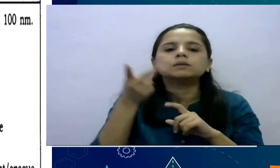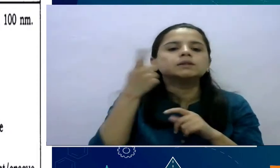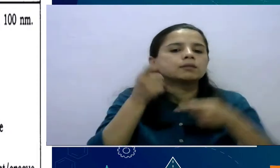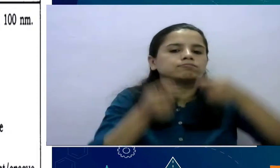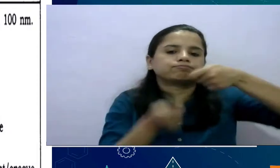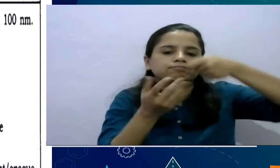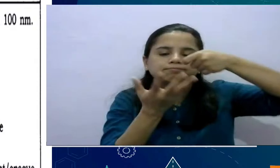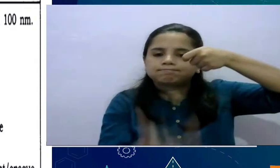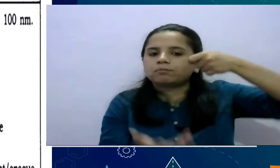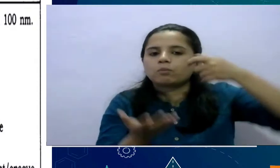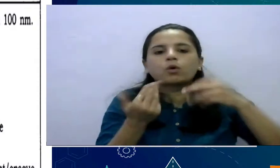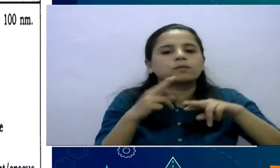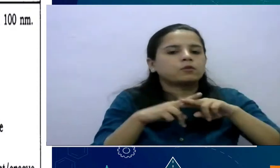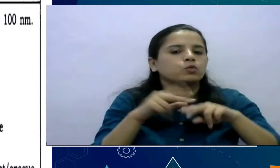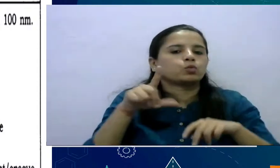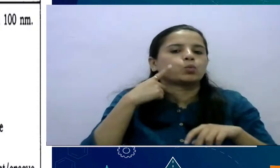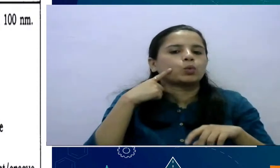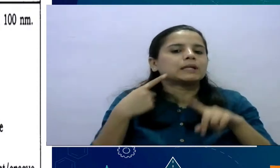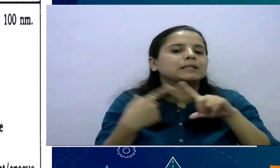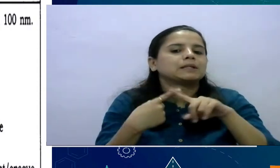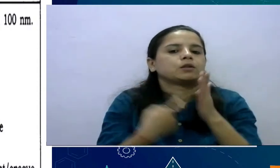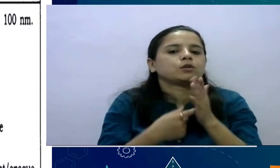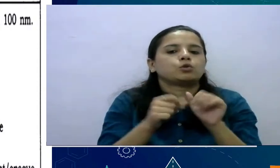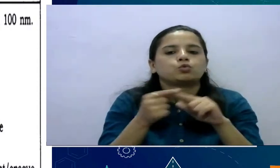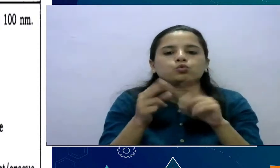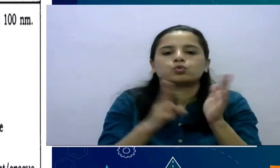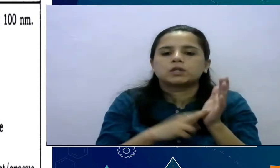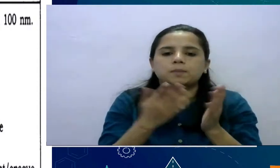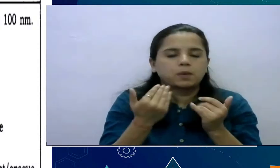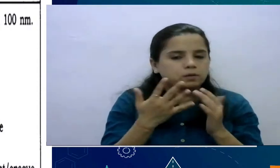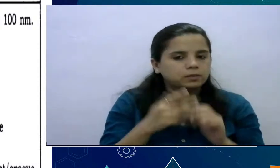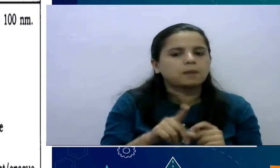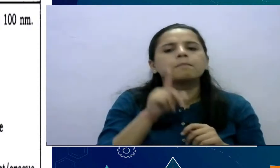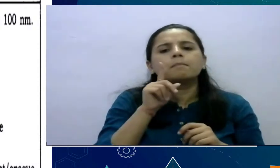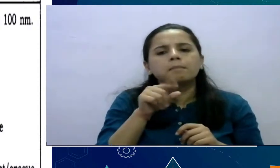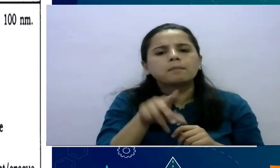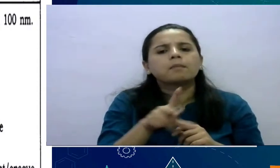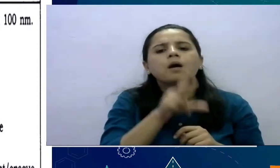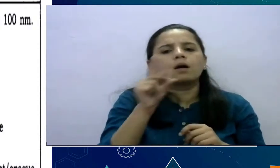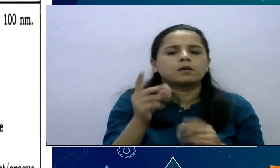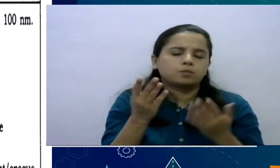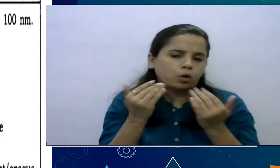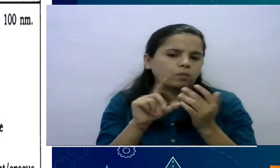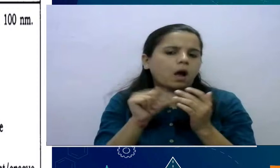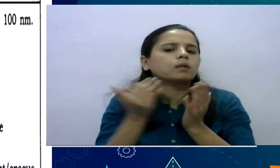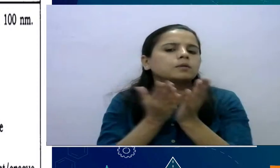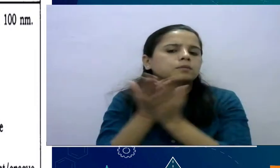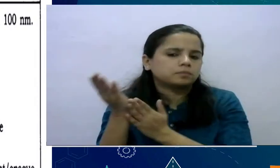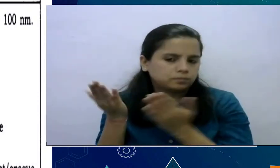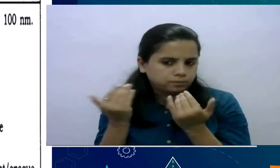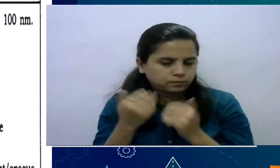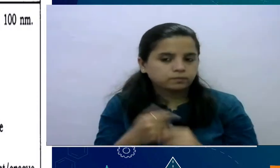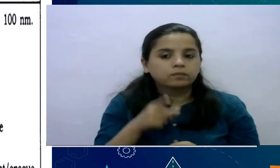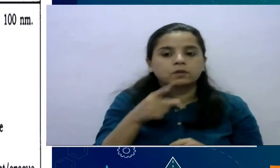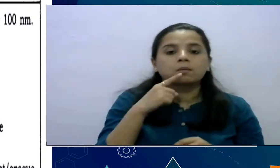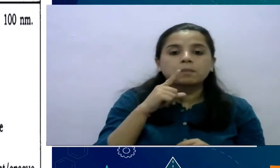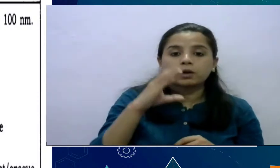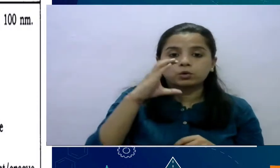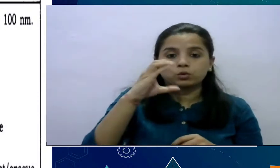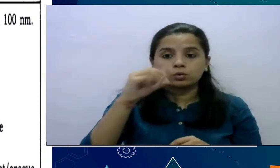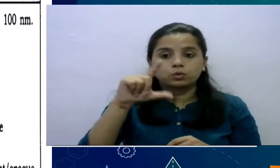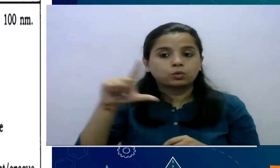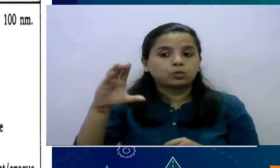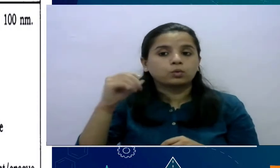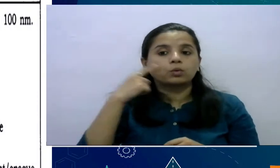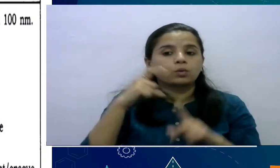by filtration method, but of course by centrifugation. So here, Tanvi ma'am, I would like to mention that colloidal solution